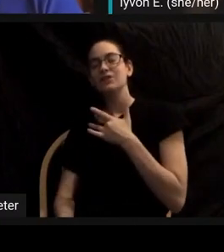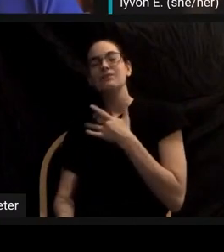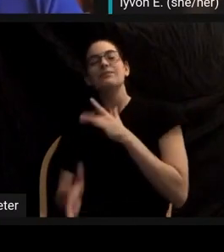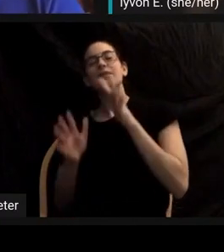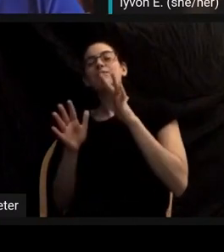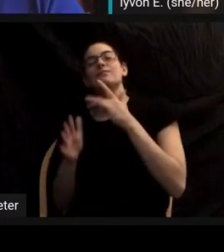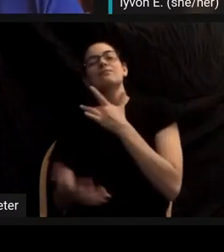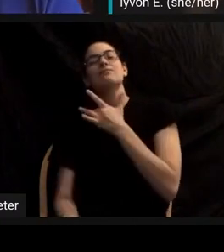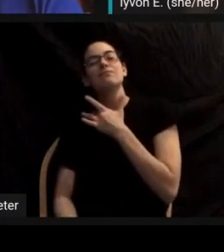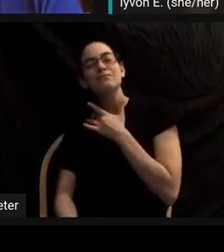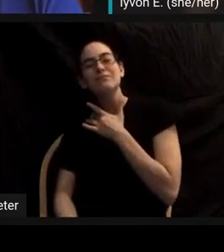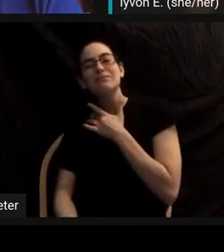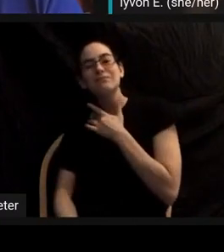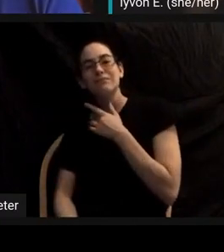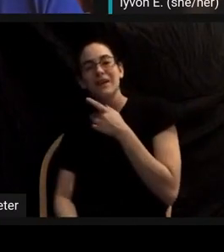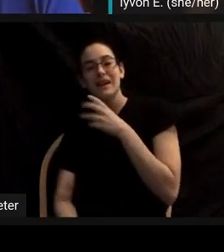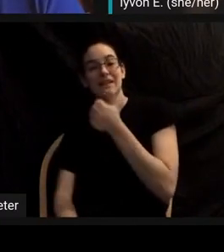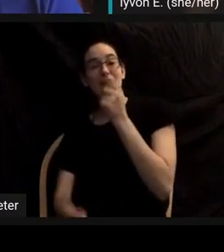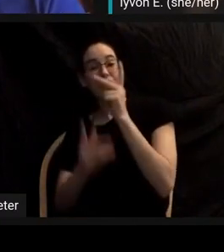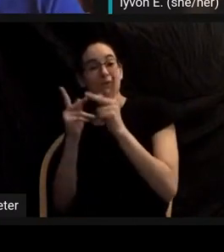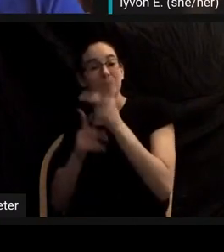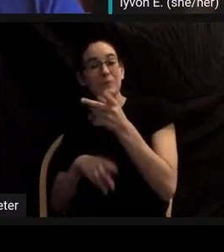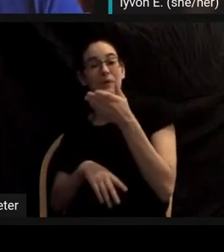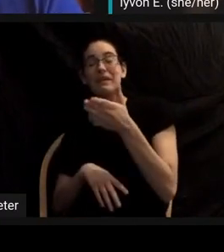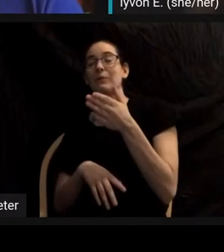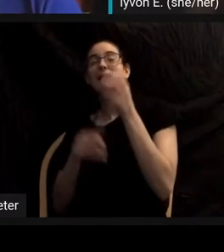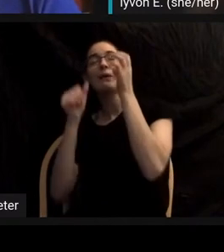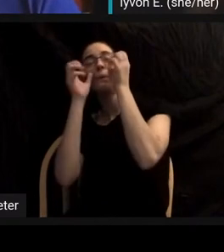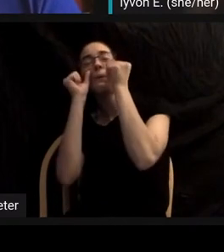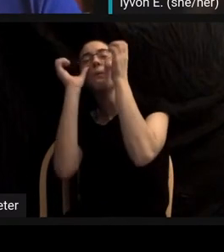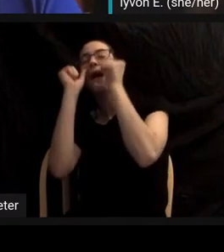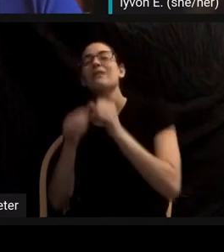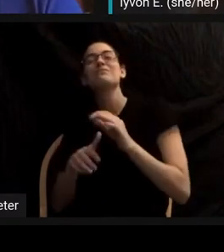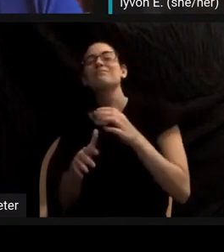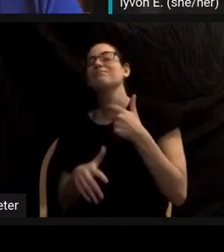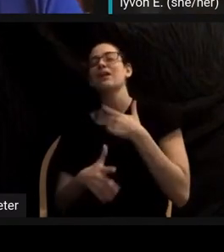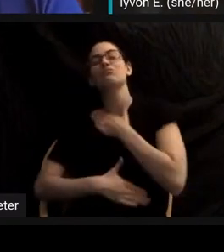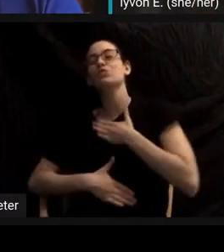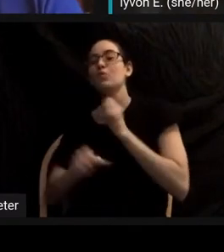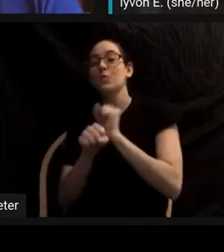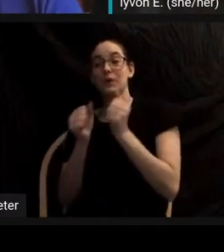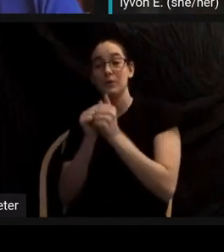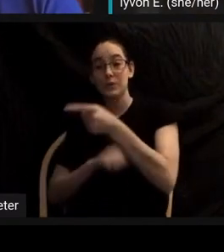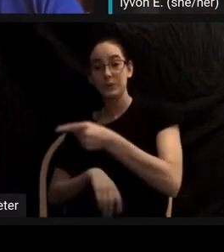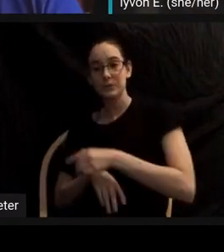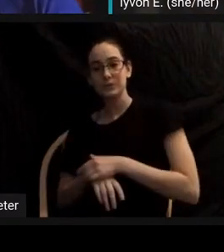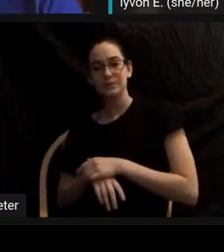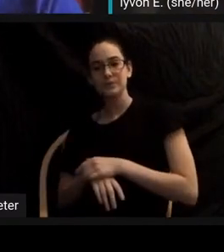And then you and the other Parsnip Shows folks were just so like, wow, it's so great to work with you. Yeah. And I was invited in.